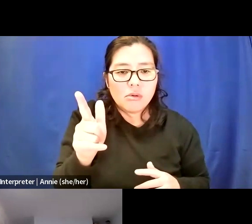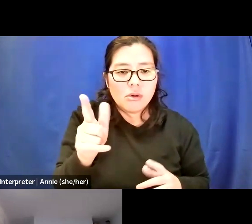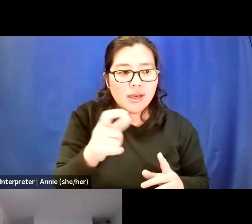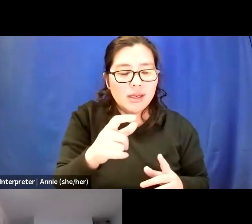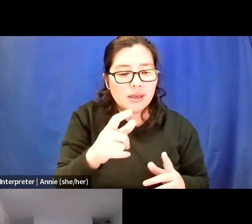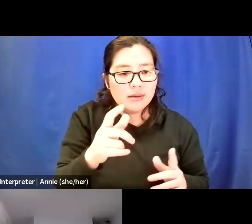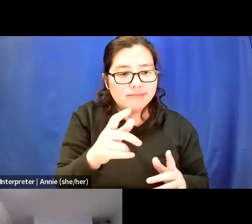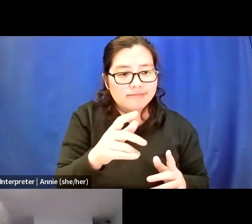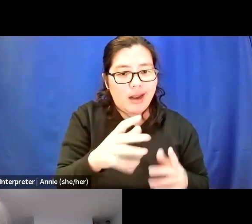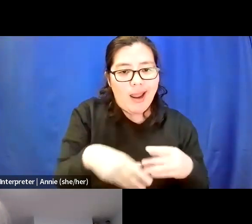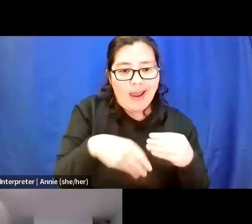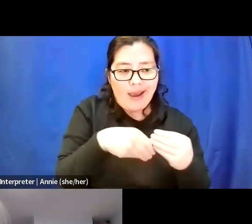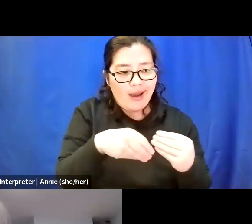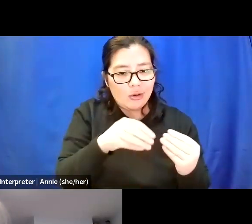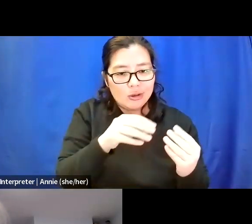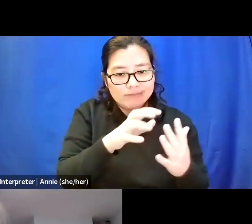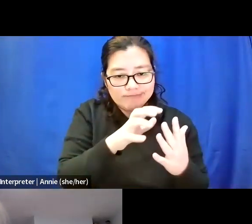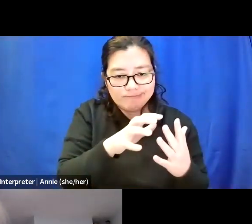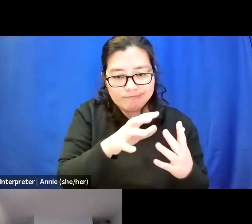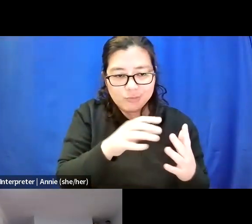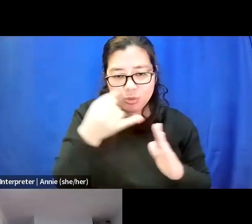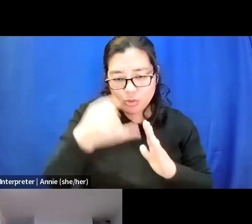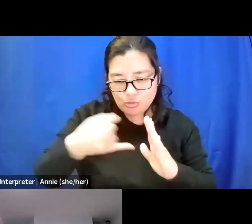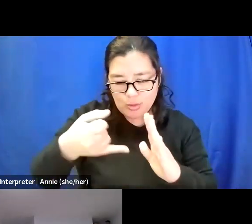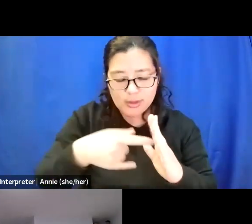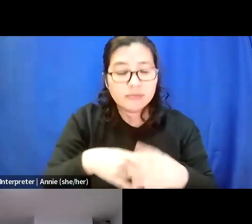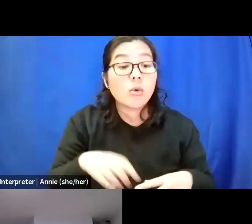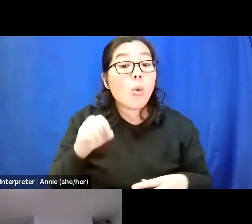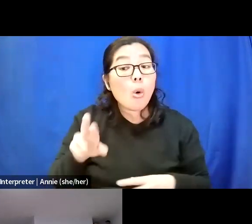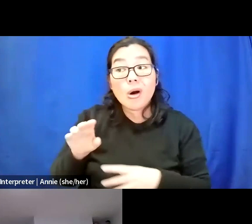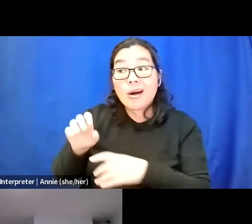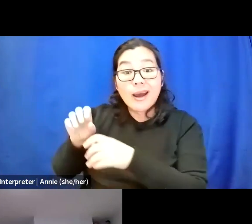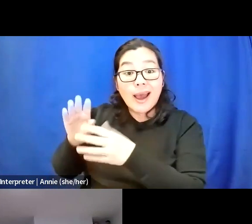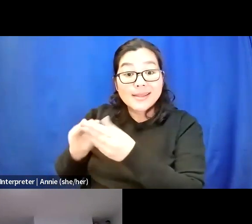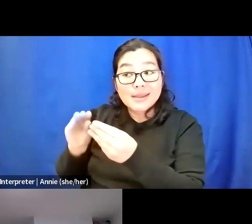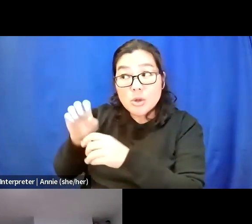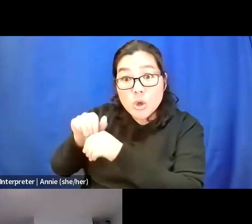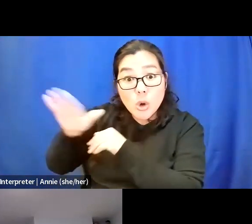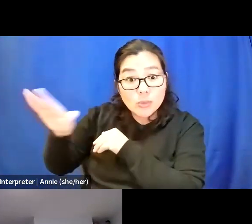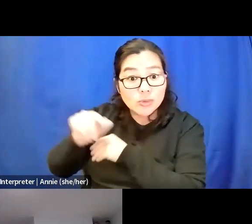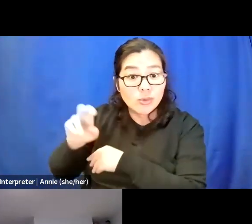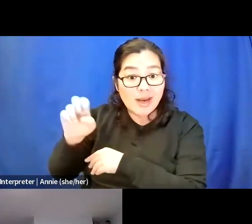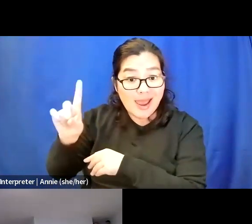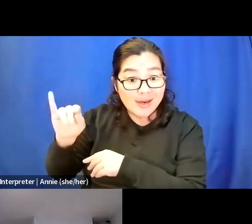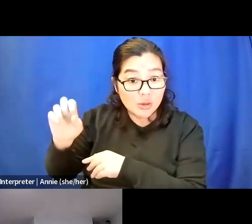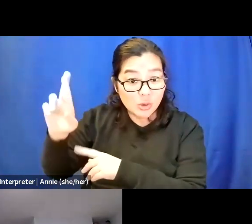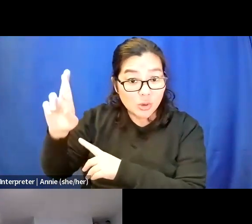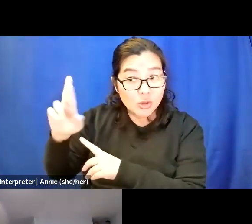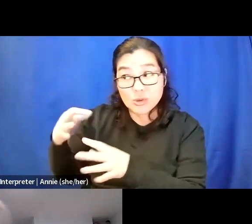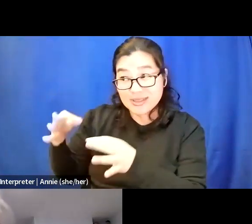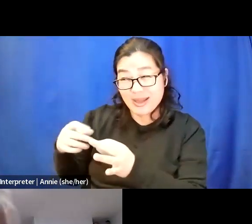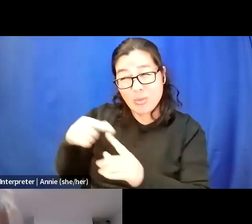enhance the drawing. Or also as a note to an editor to say, here's what's really going on here. I